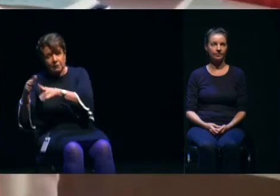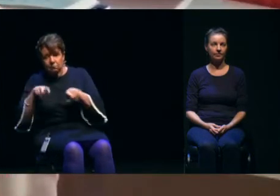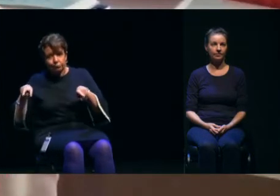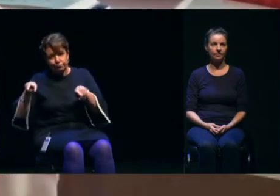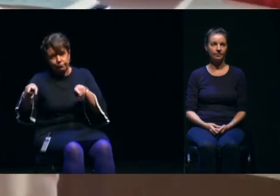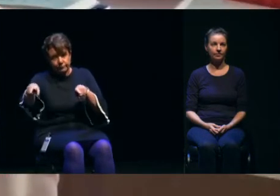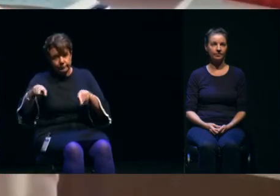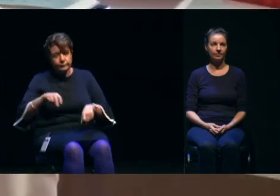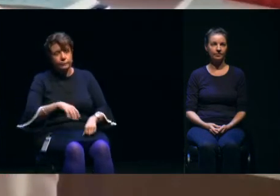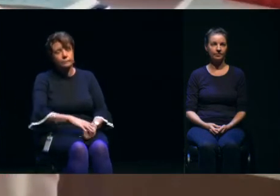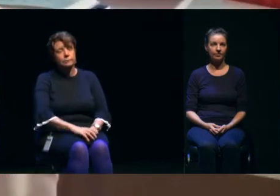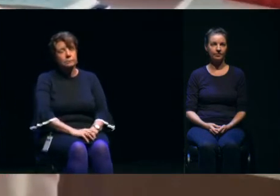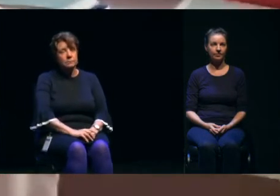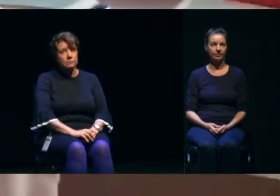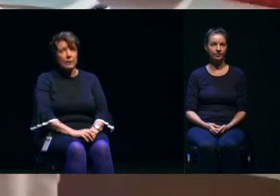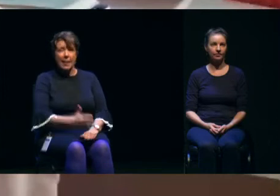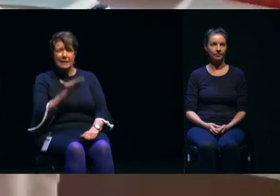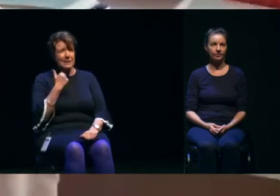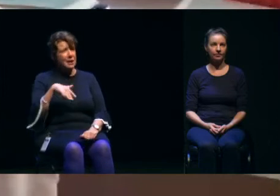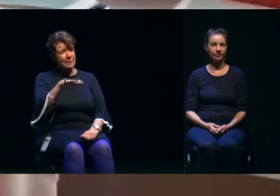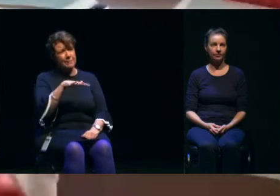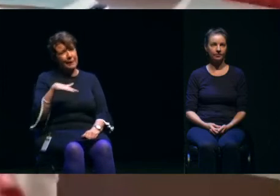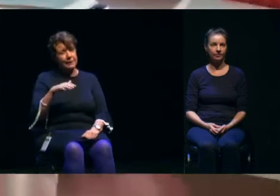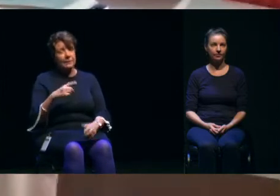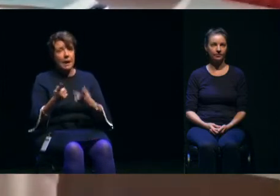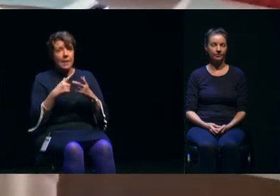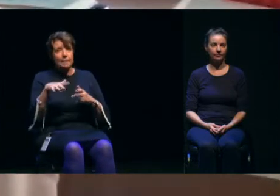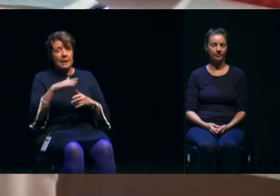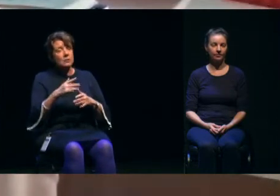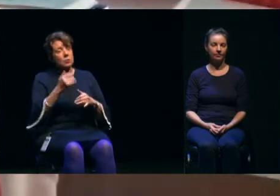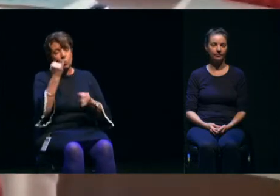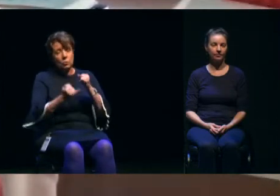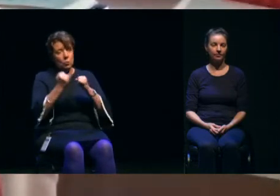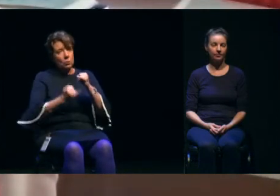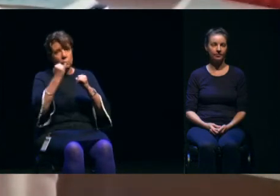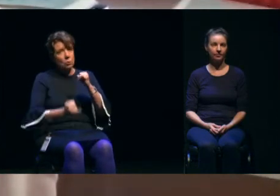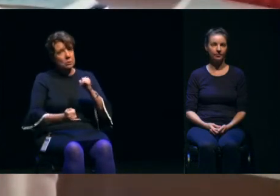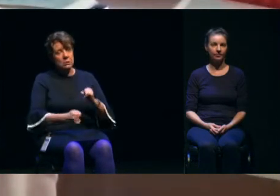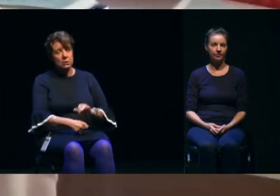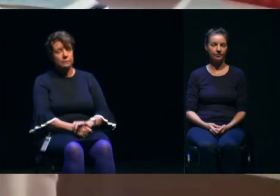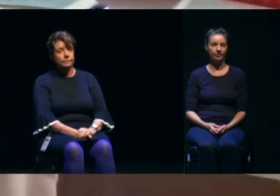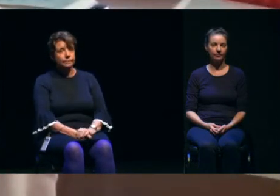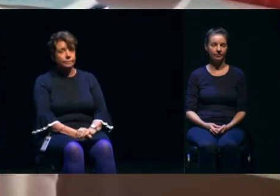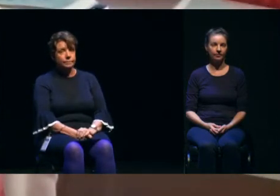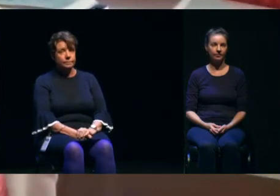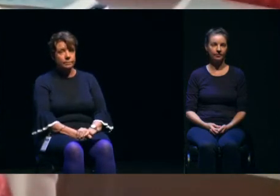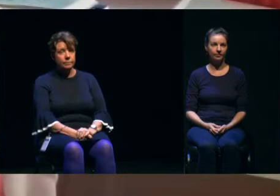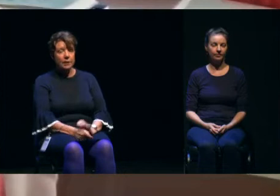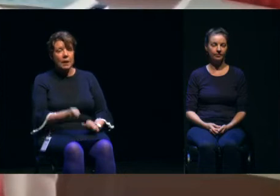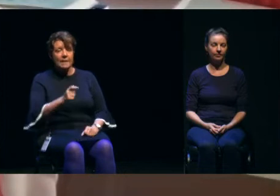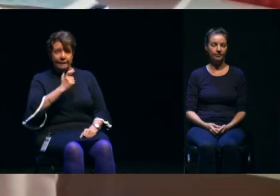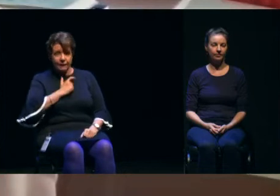And that's in nice places. In other places, it's way, way worse. Mm. So that fear and